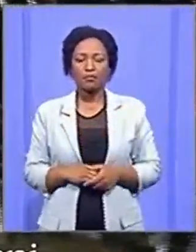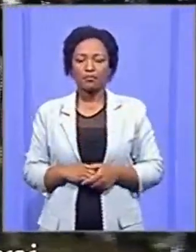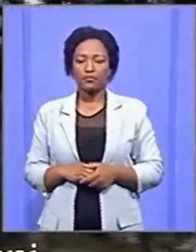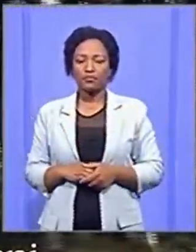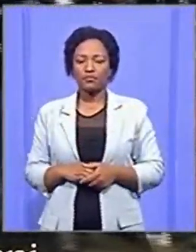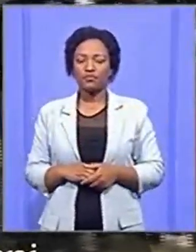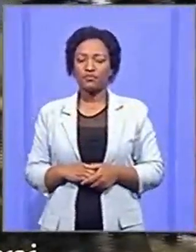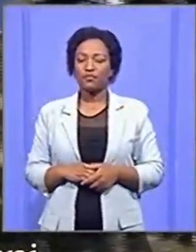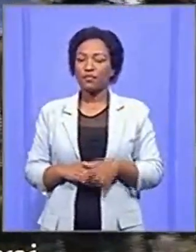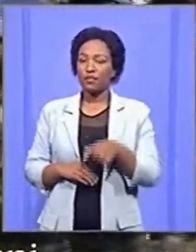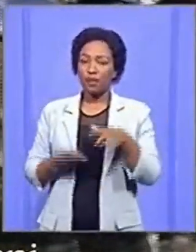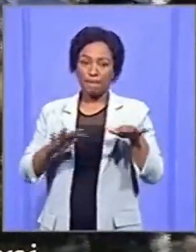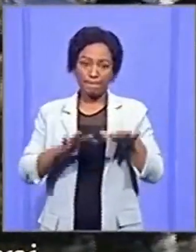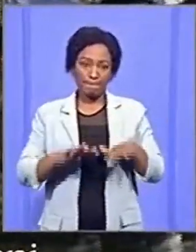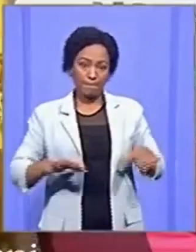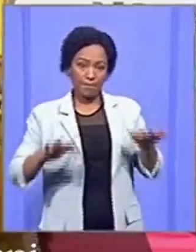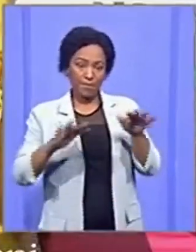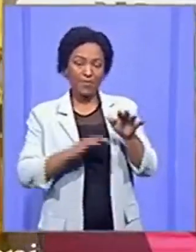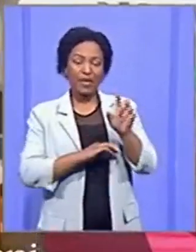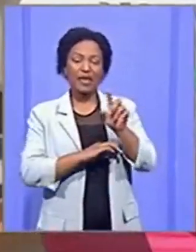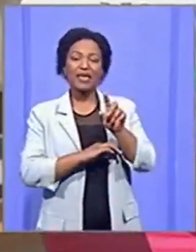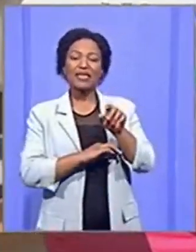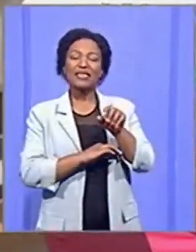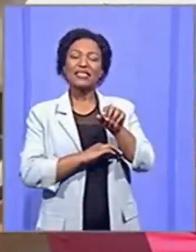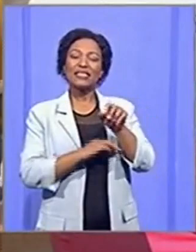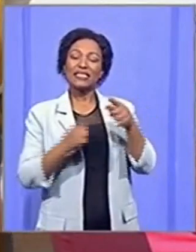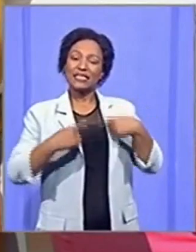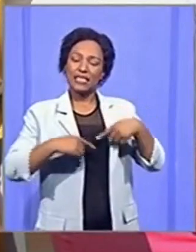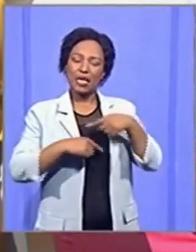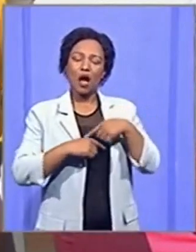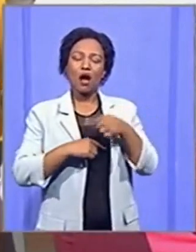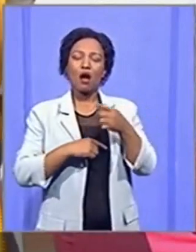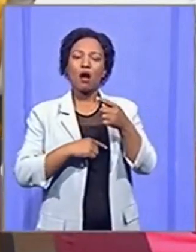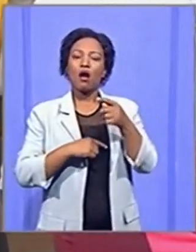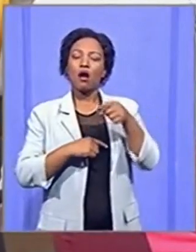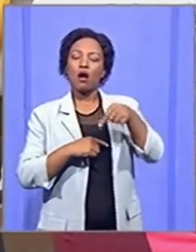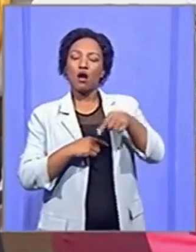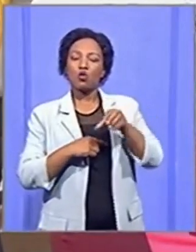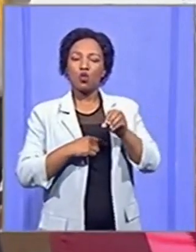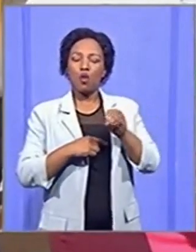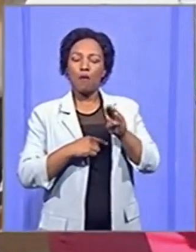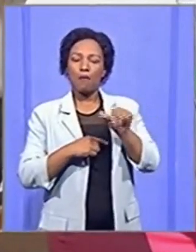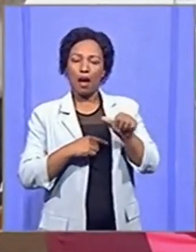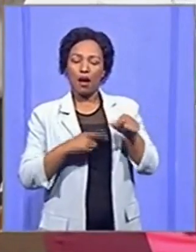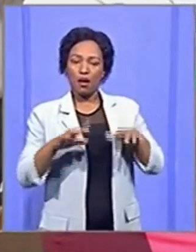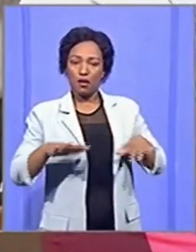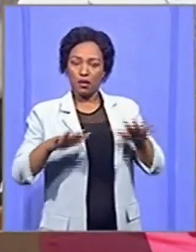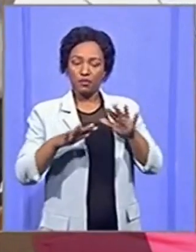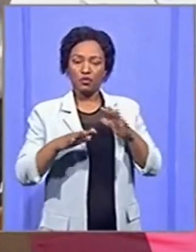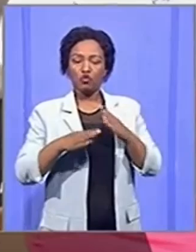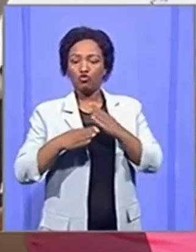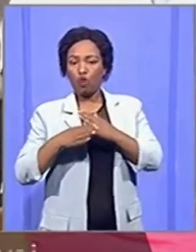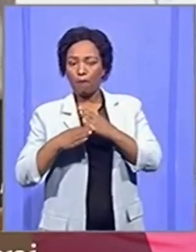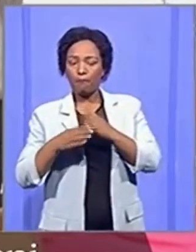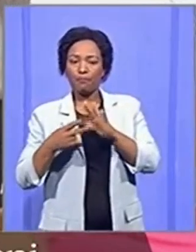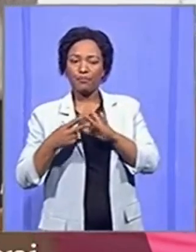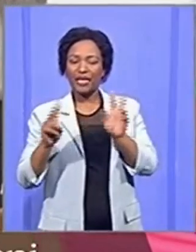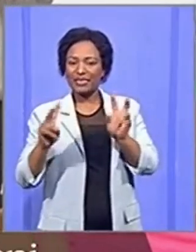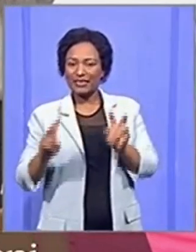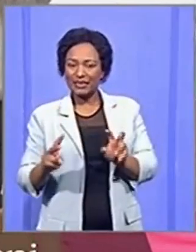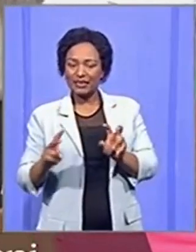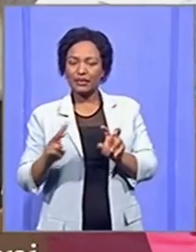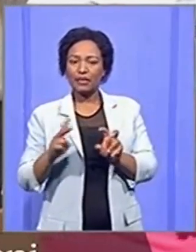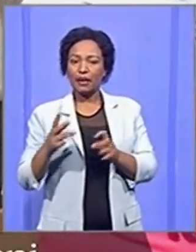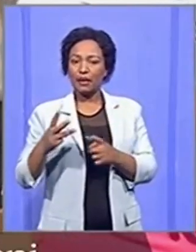We are facing a problem with water, jobs and electricity, but most importantly it's water.